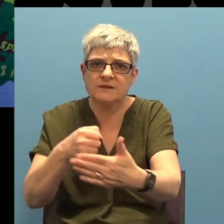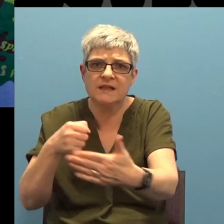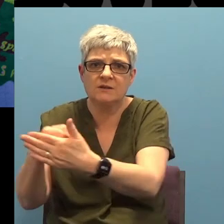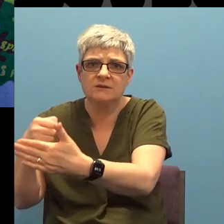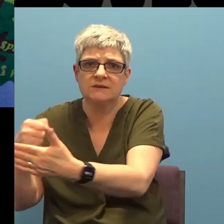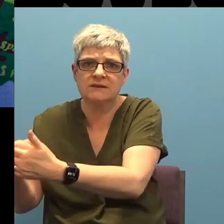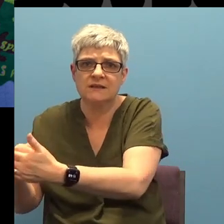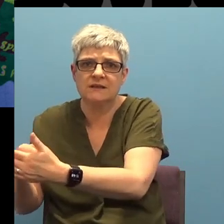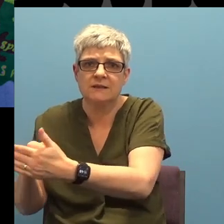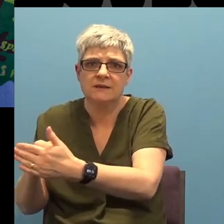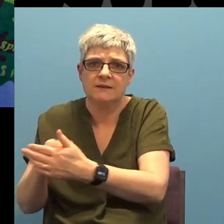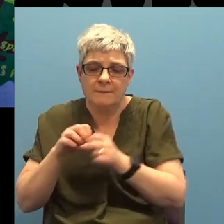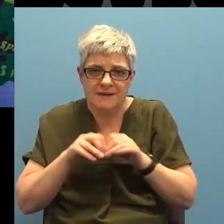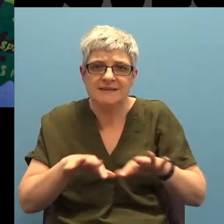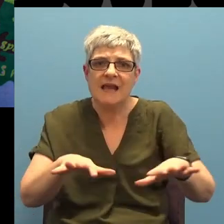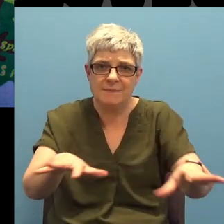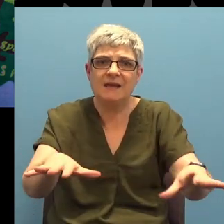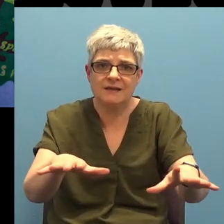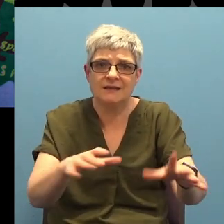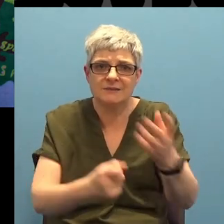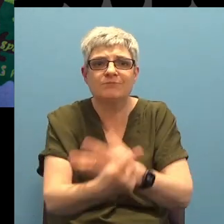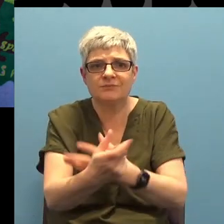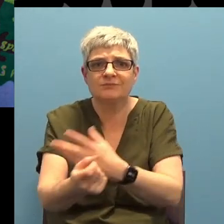the pandemic has put in their way.